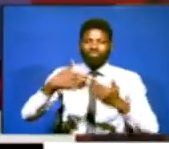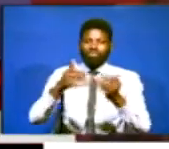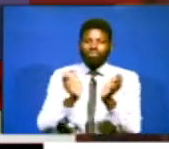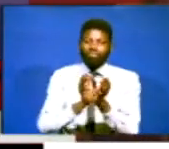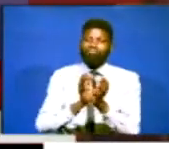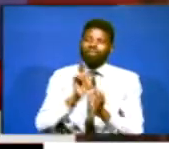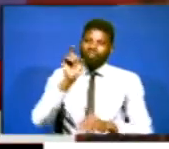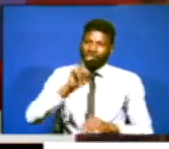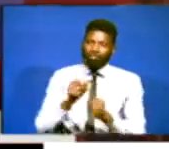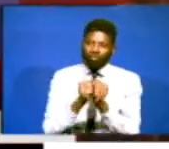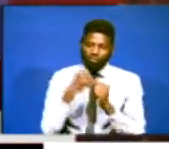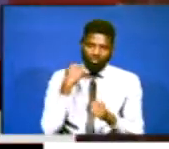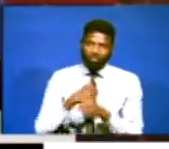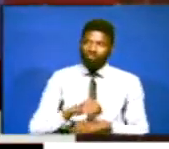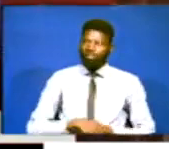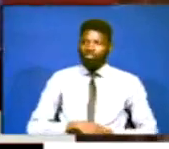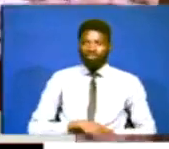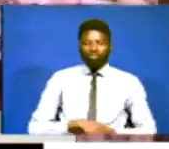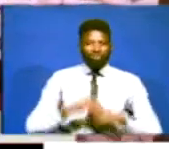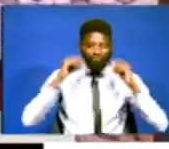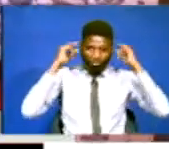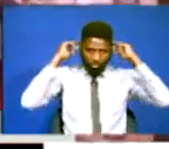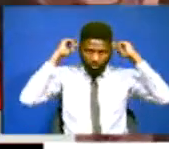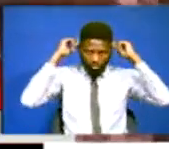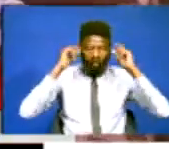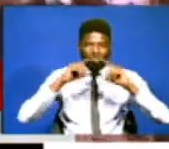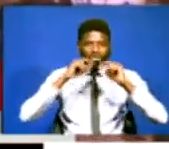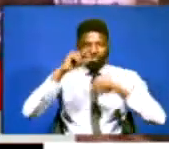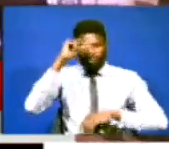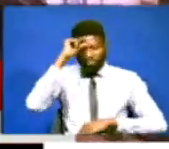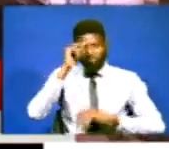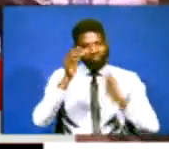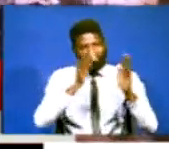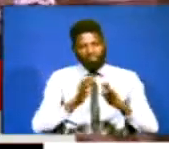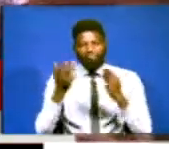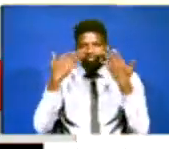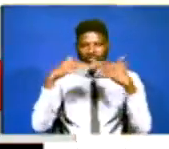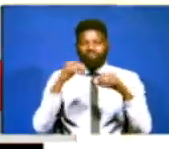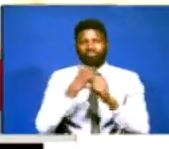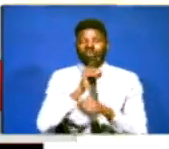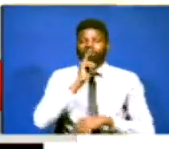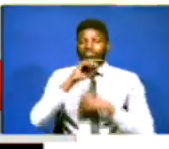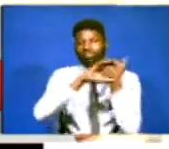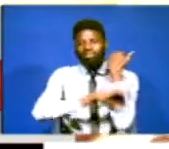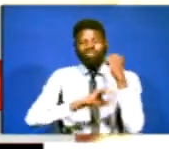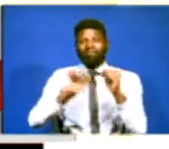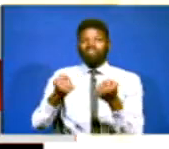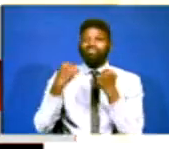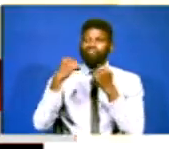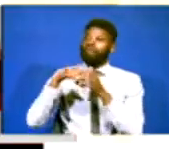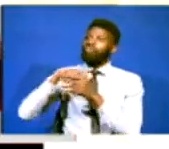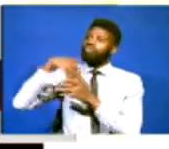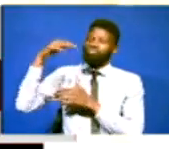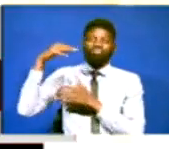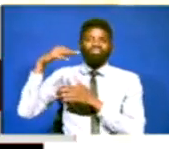Duale says the government has put in place adequate measures to ensure the country is safe from external aggression. You know, we have more